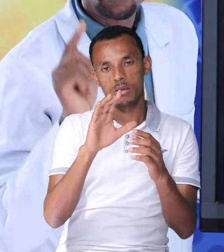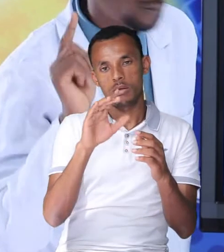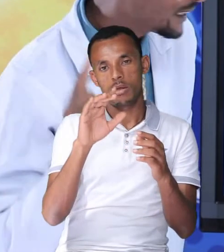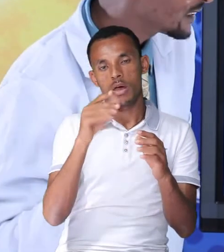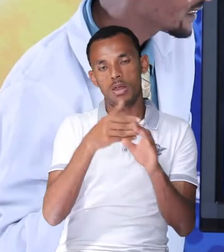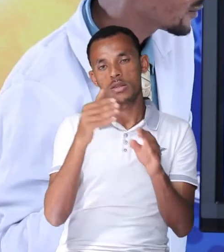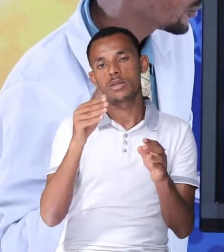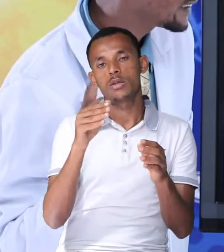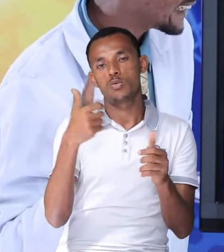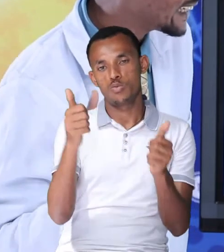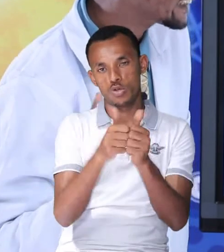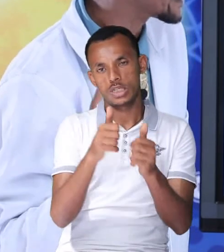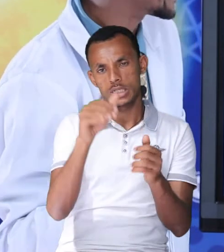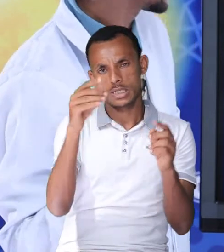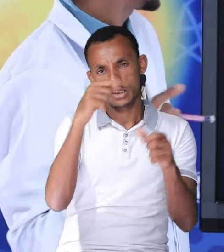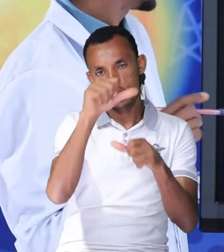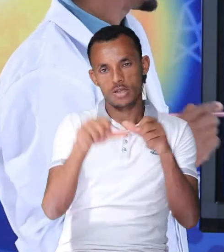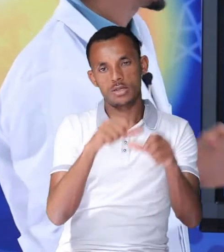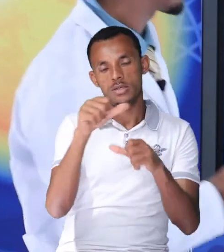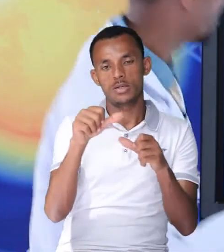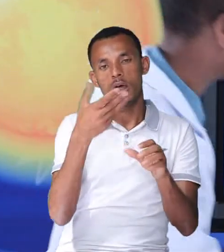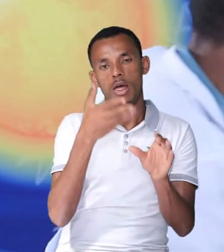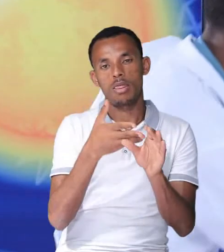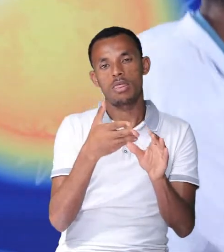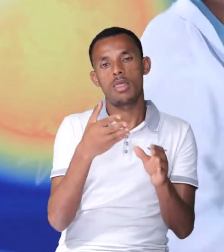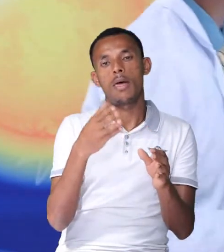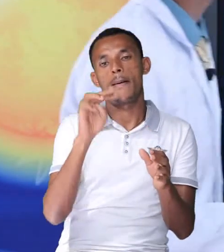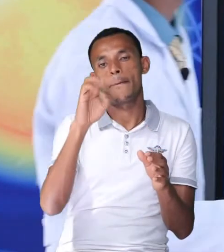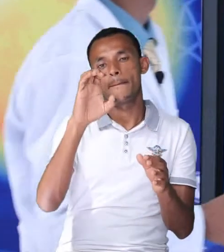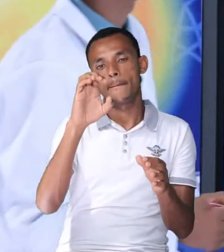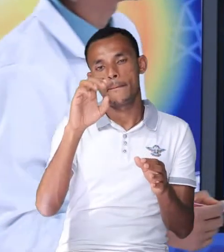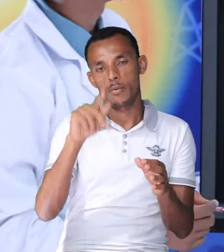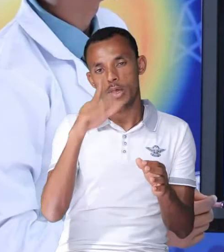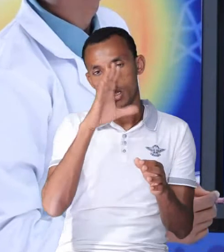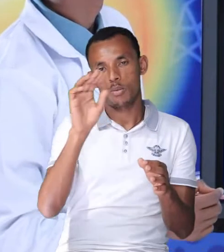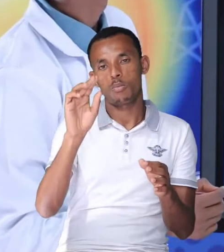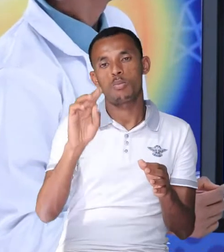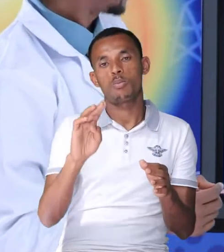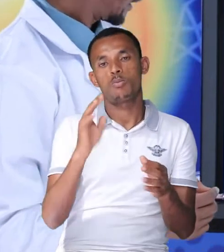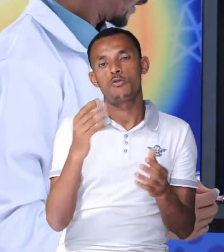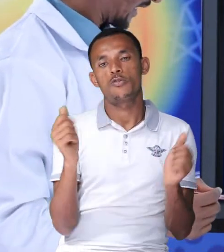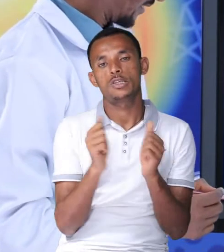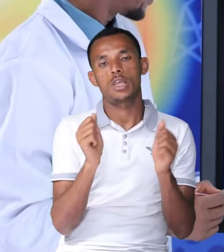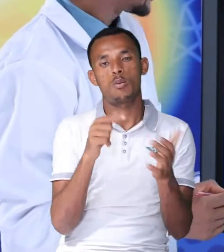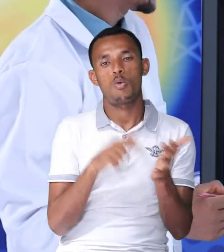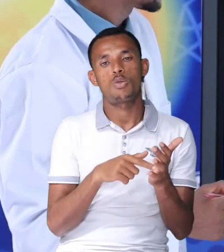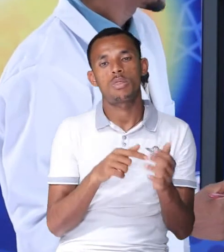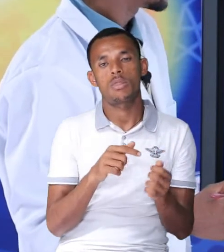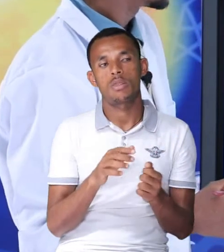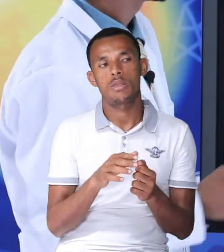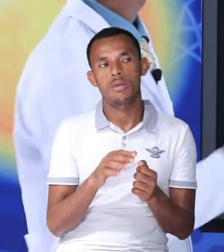equilibrium with each other at melting and freezing point. Melting and